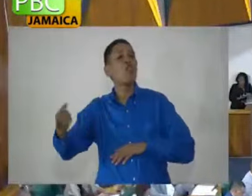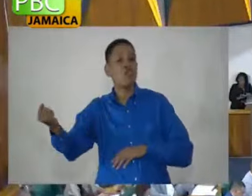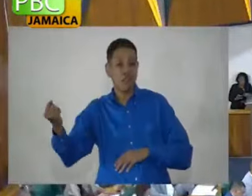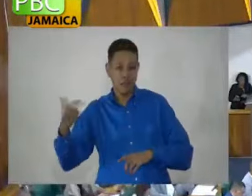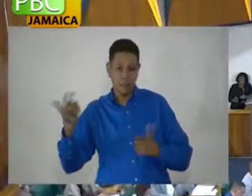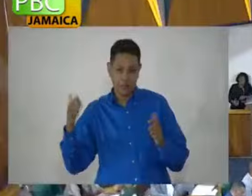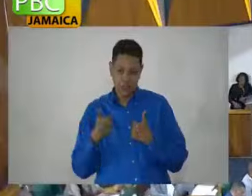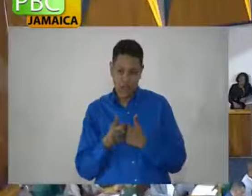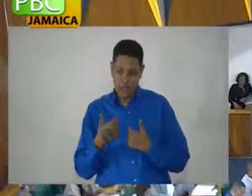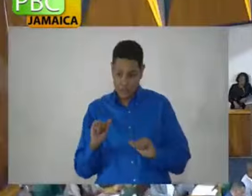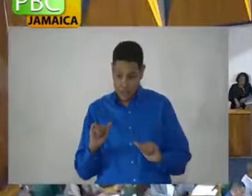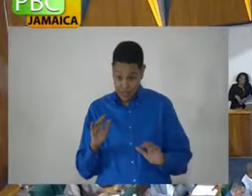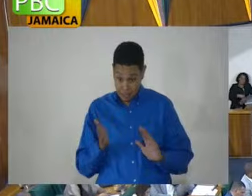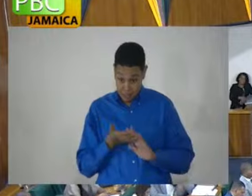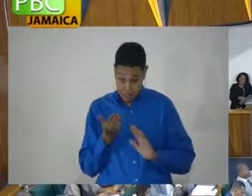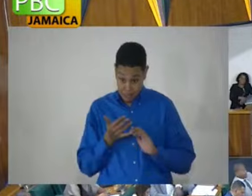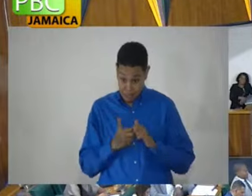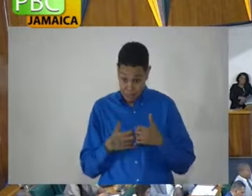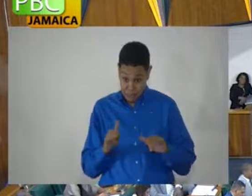exporters. Thank you.